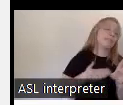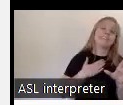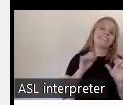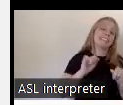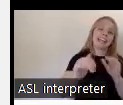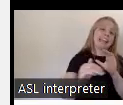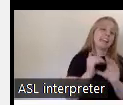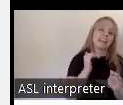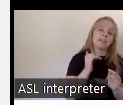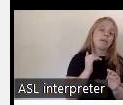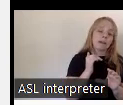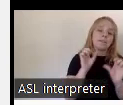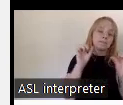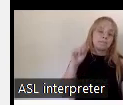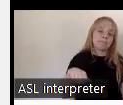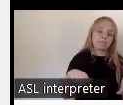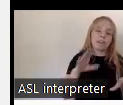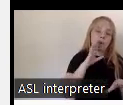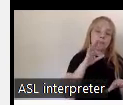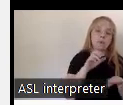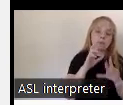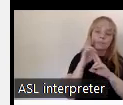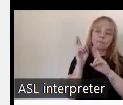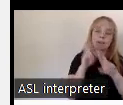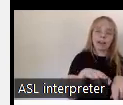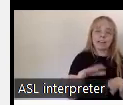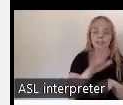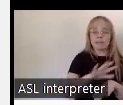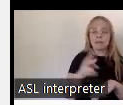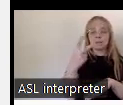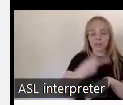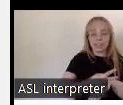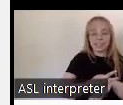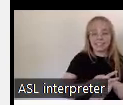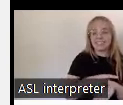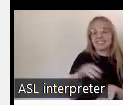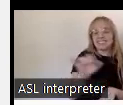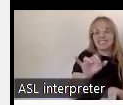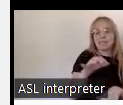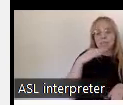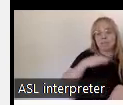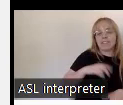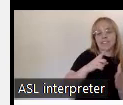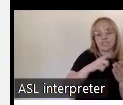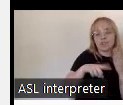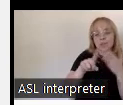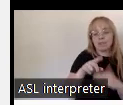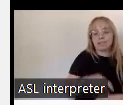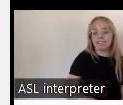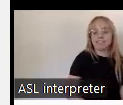us outside of those regular business hours, and we will get back to you within 2 business days, much like that benefits lookup.